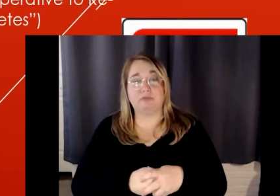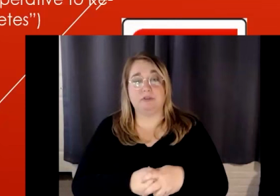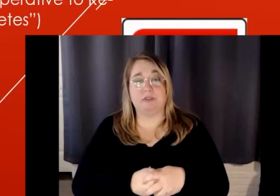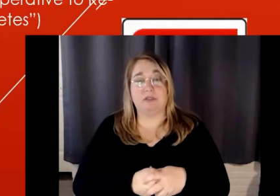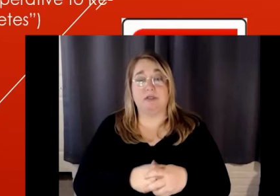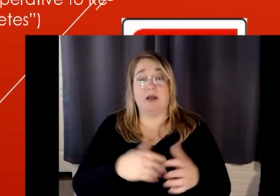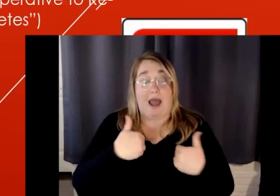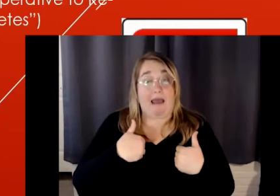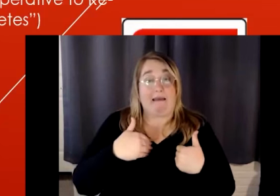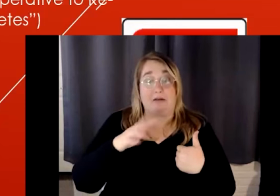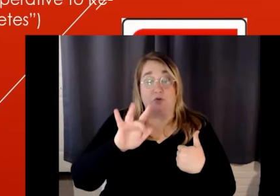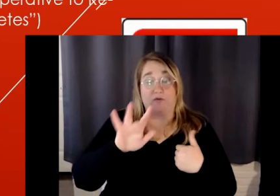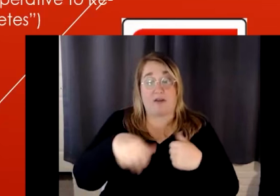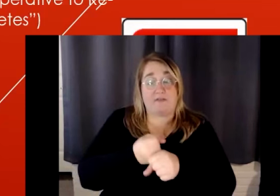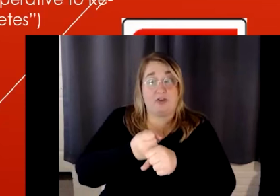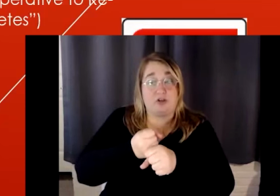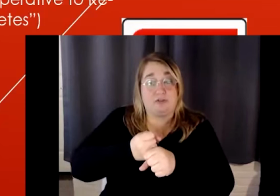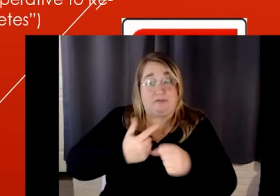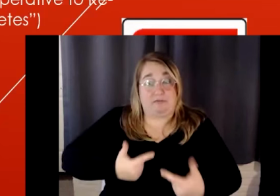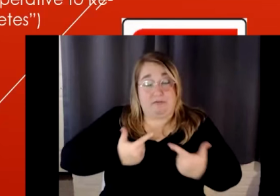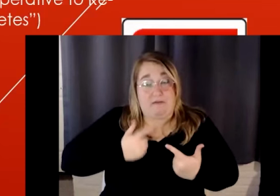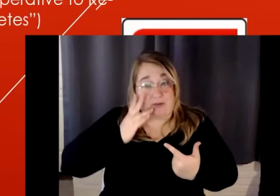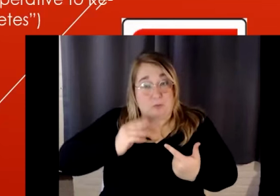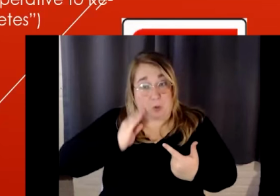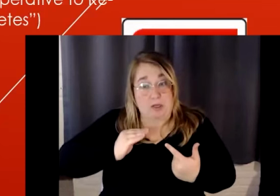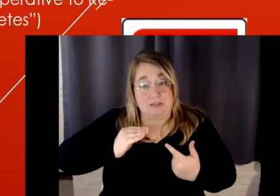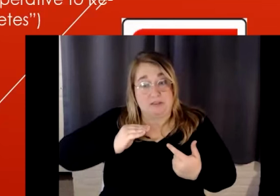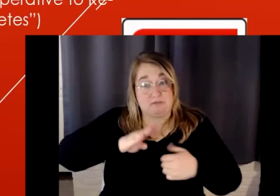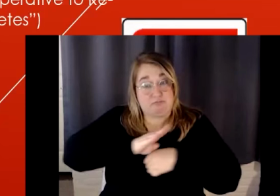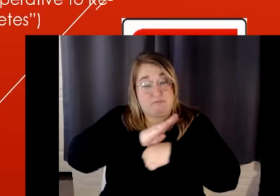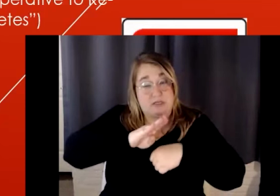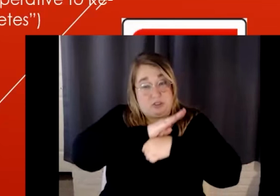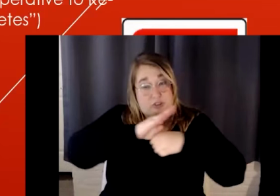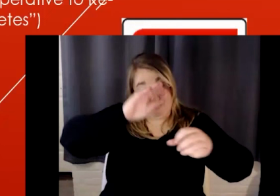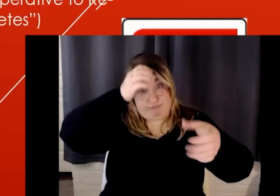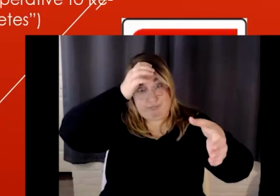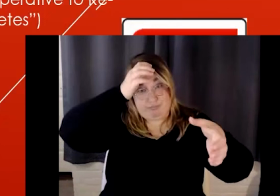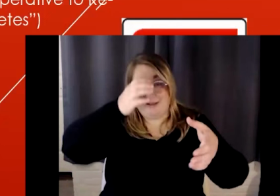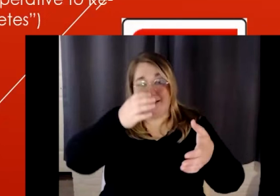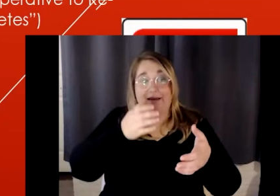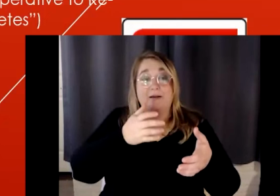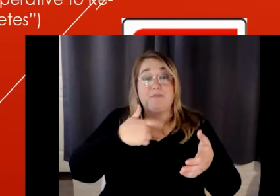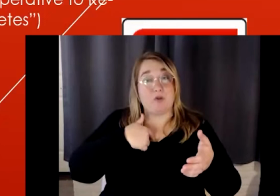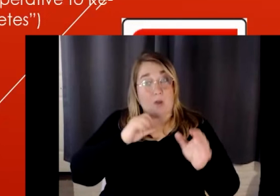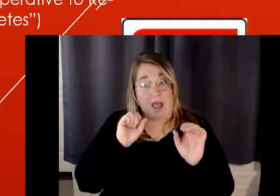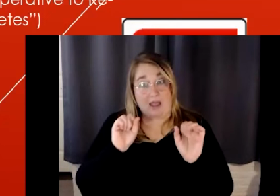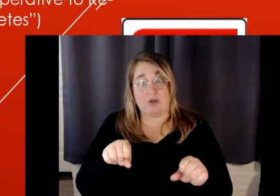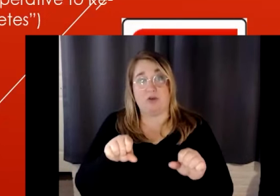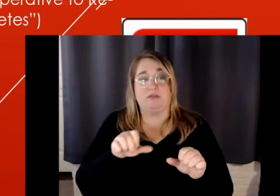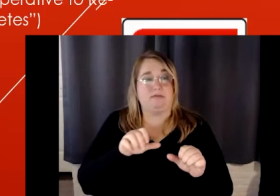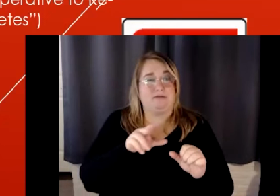in business. So I was able to directly apply that and zoom through business